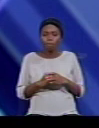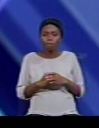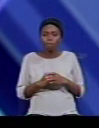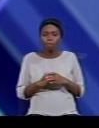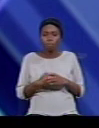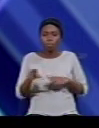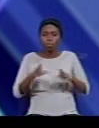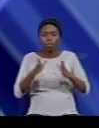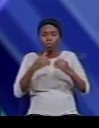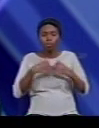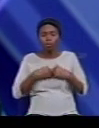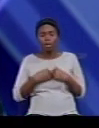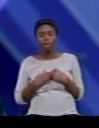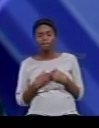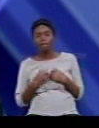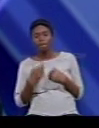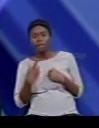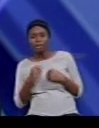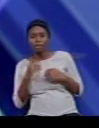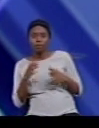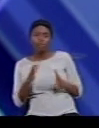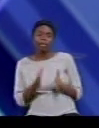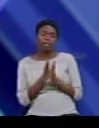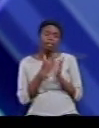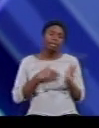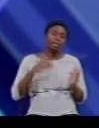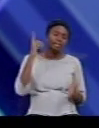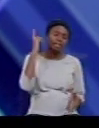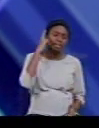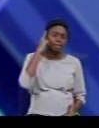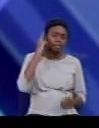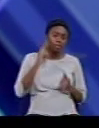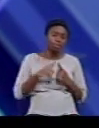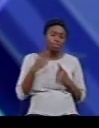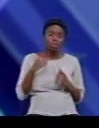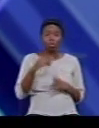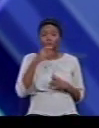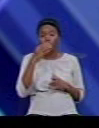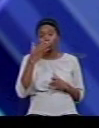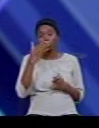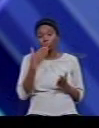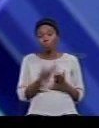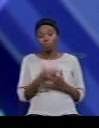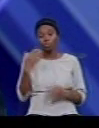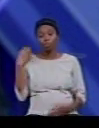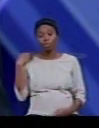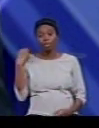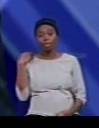Do you have the concept of asking and listening to the good master?